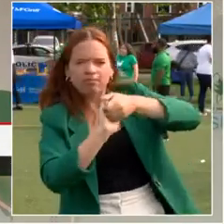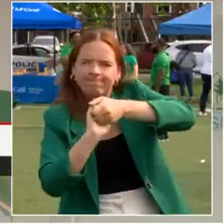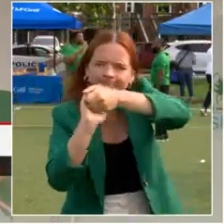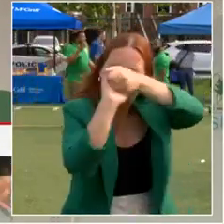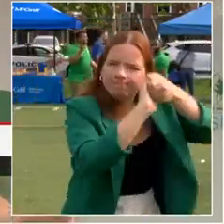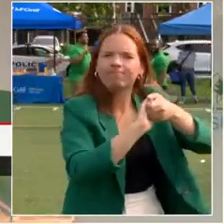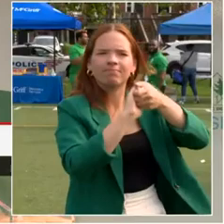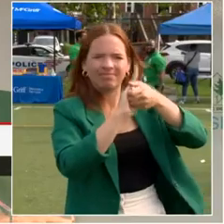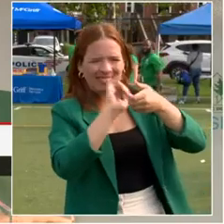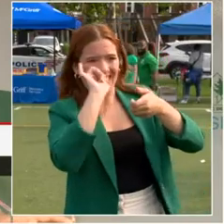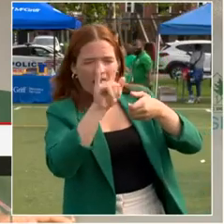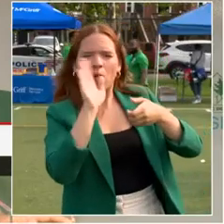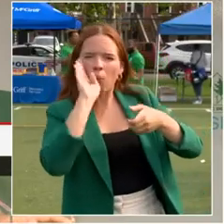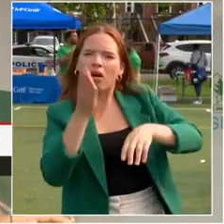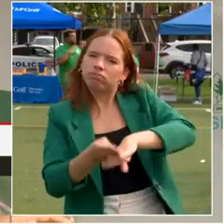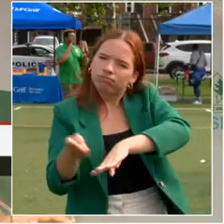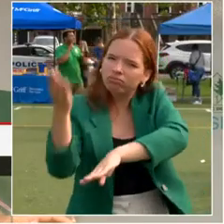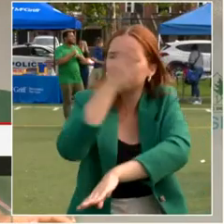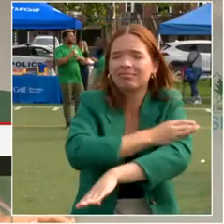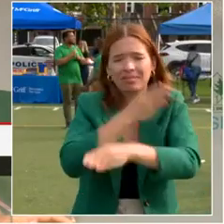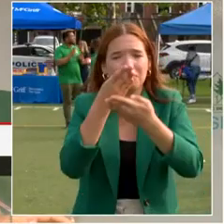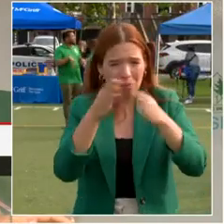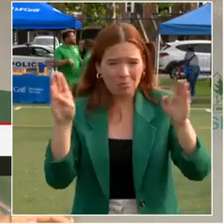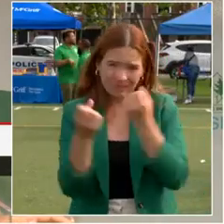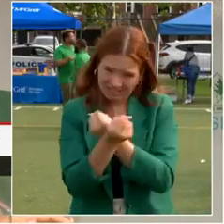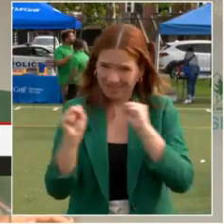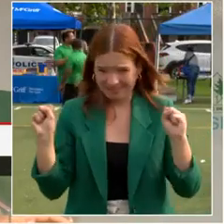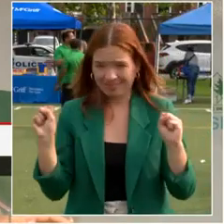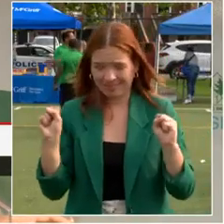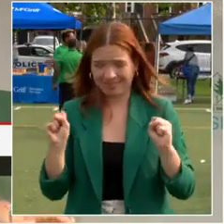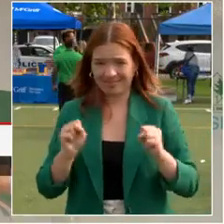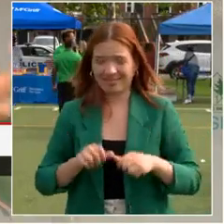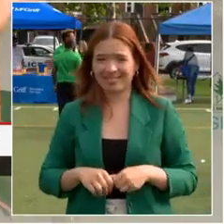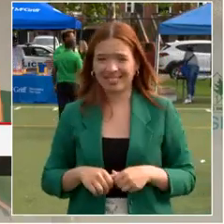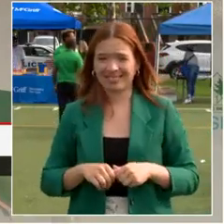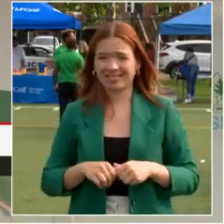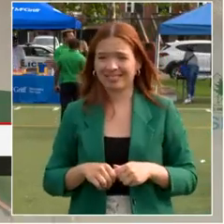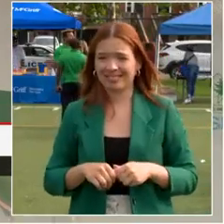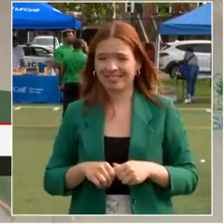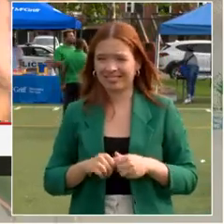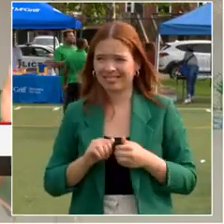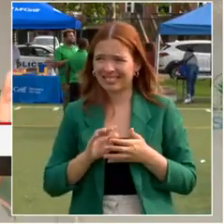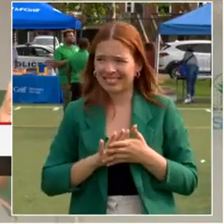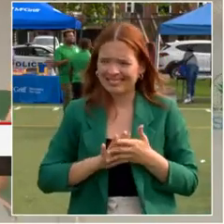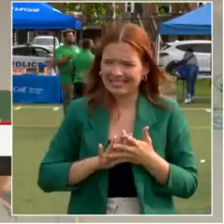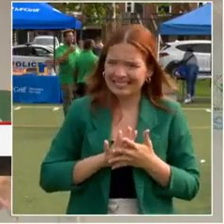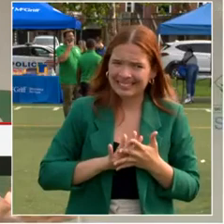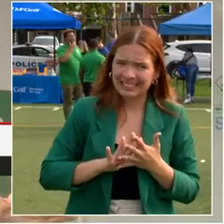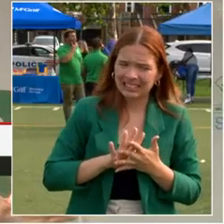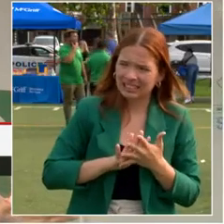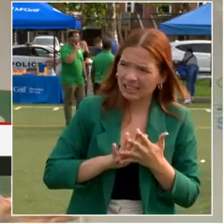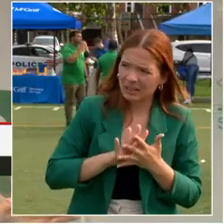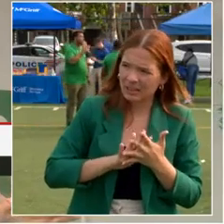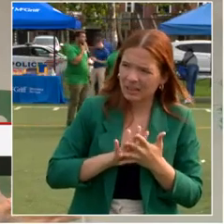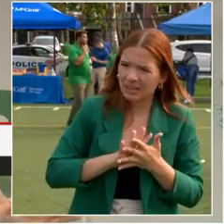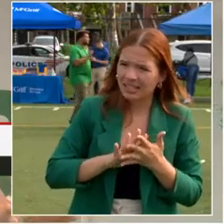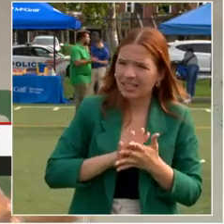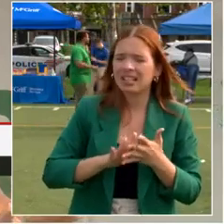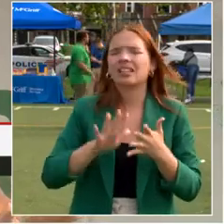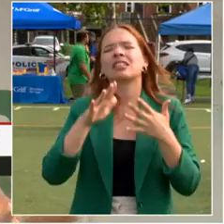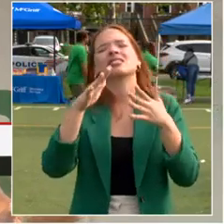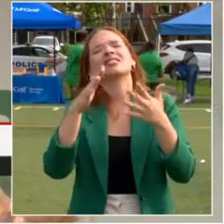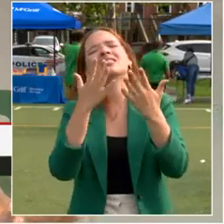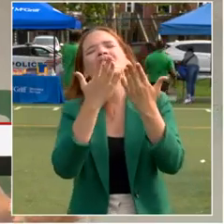to the police with issues that they're seeing and be part of the solution. So I just want to say thank you to all of our law